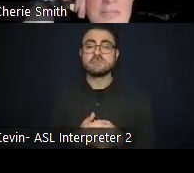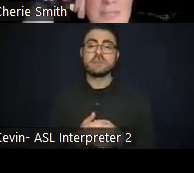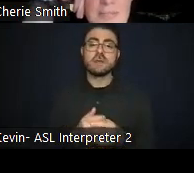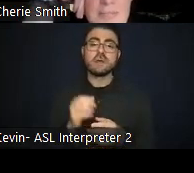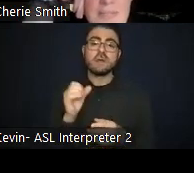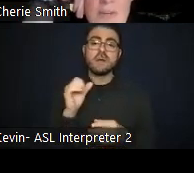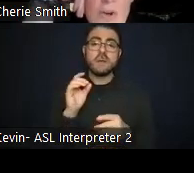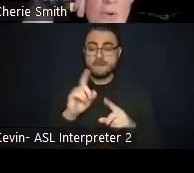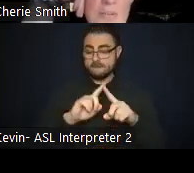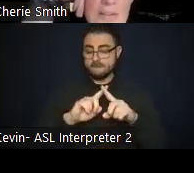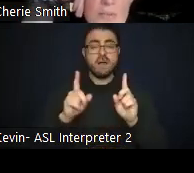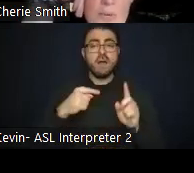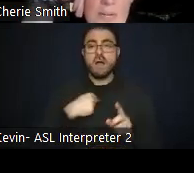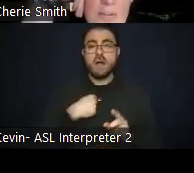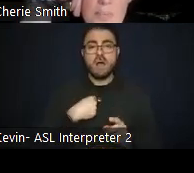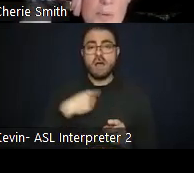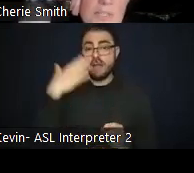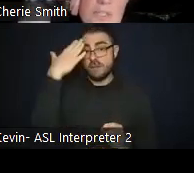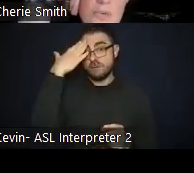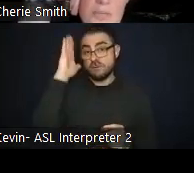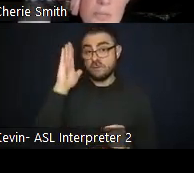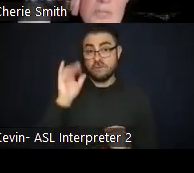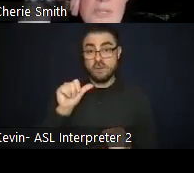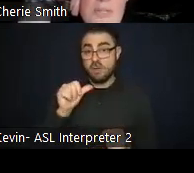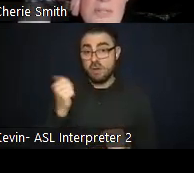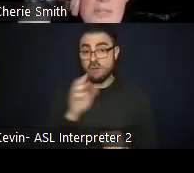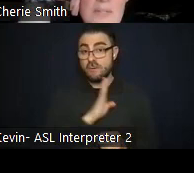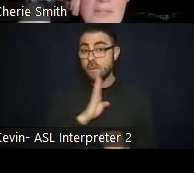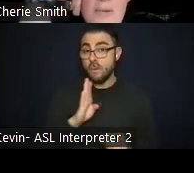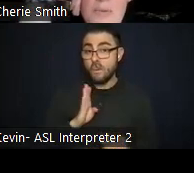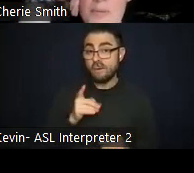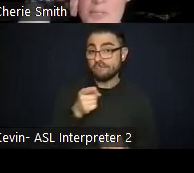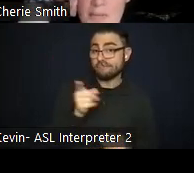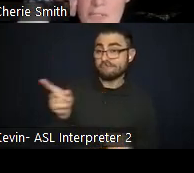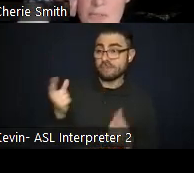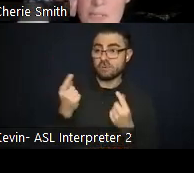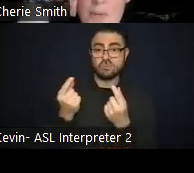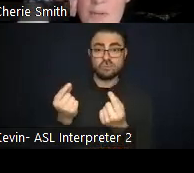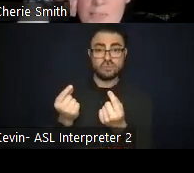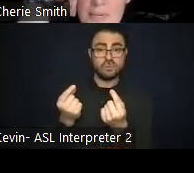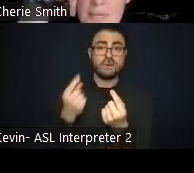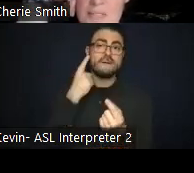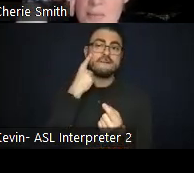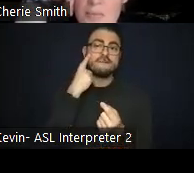But I wouldn't know like what other boards do would like with respect to the